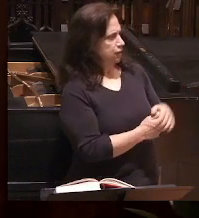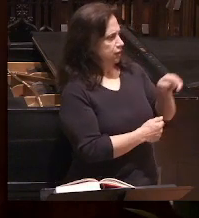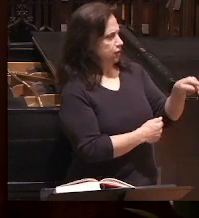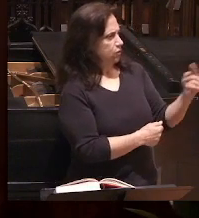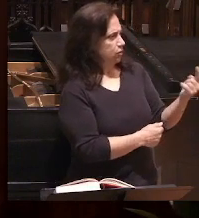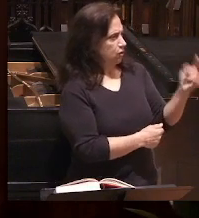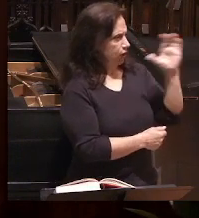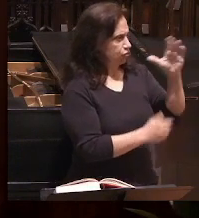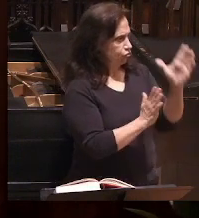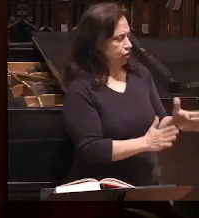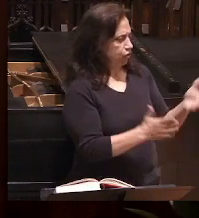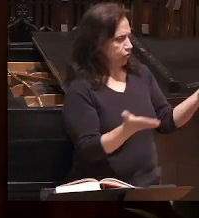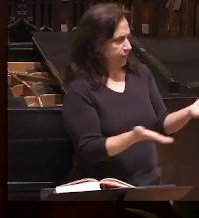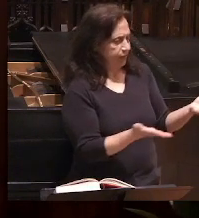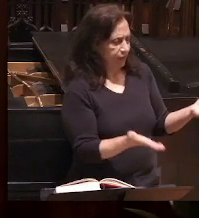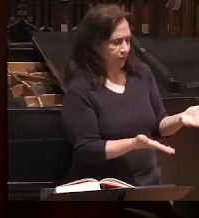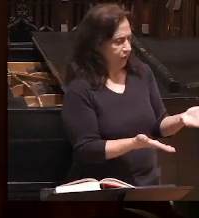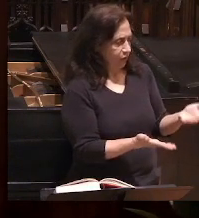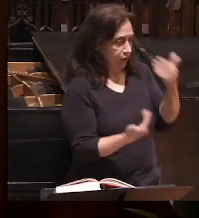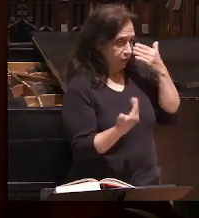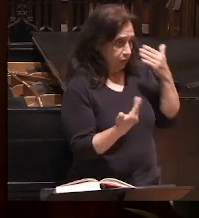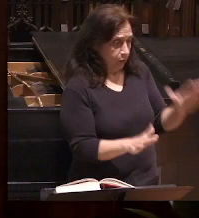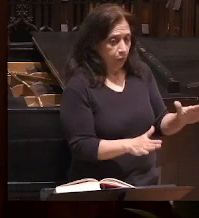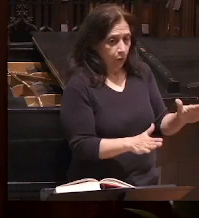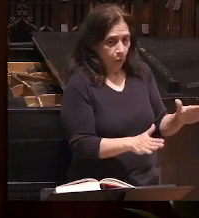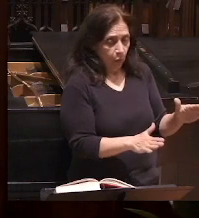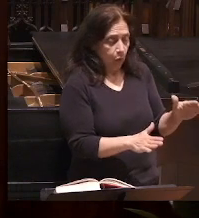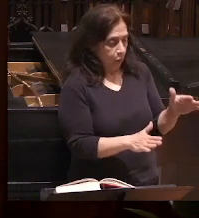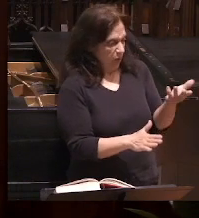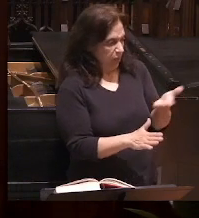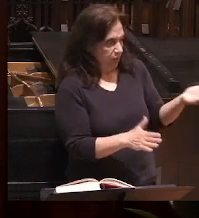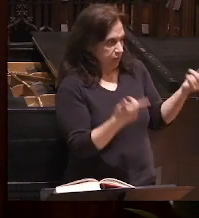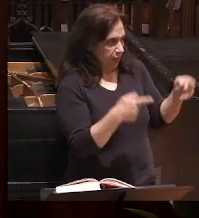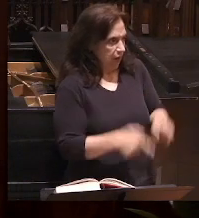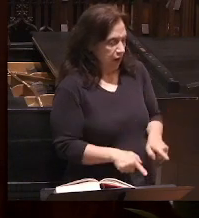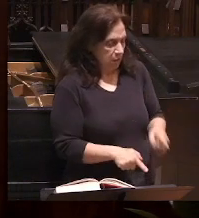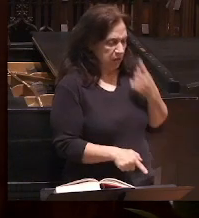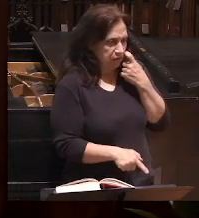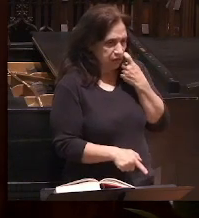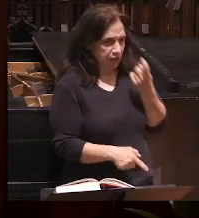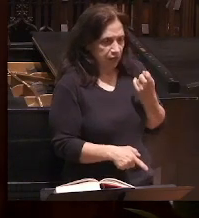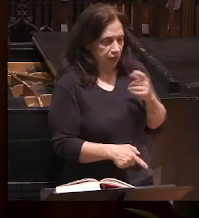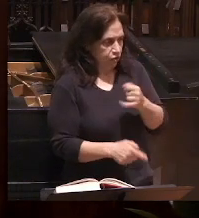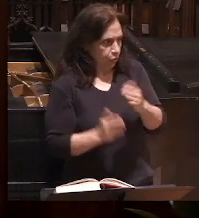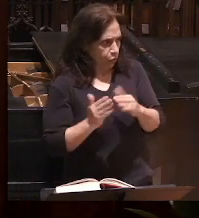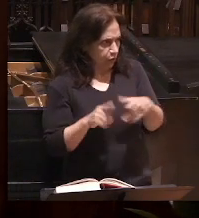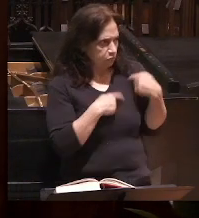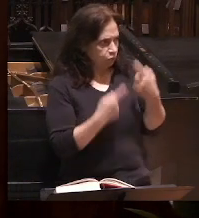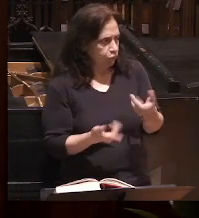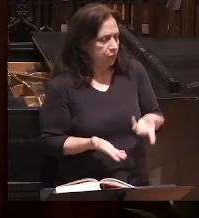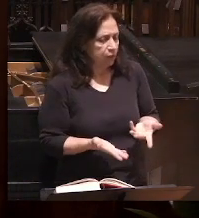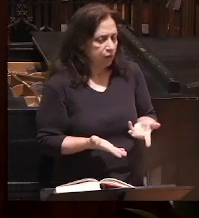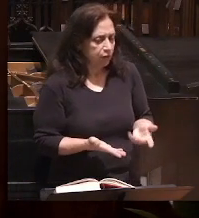only stranger in Jerusalem who does not know the things that have taken place there in these days?"